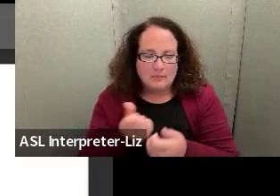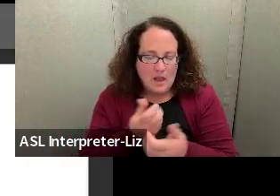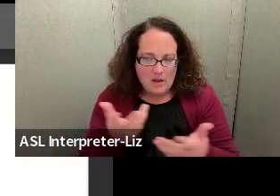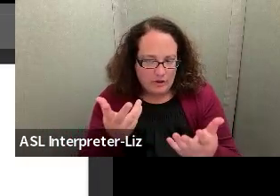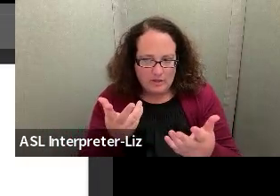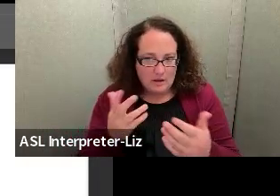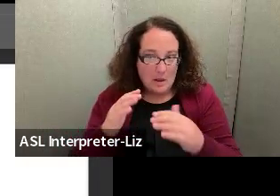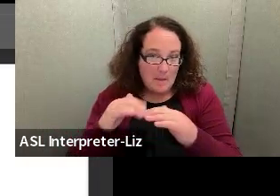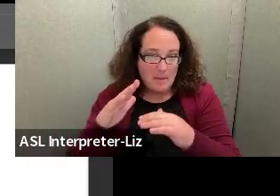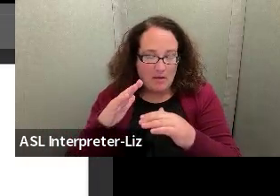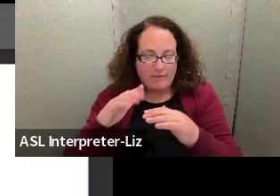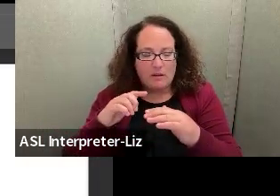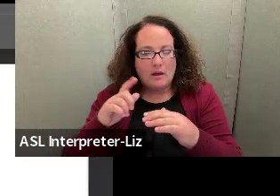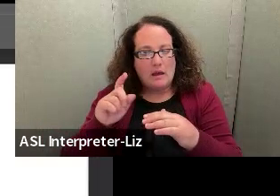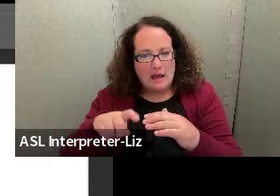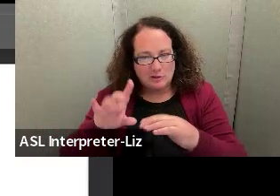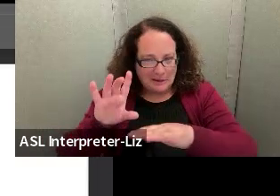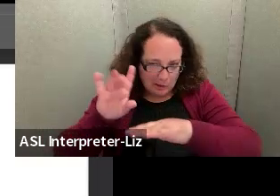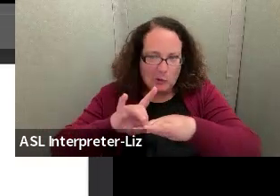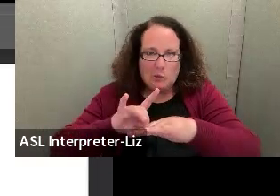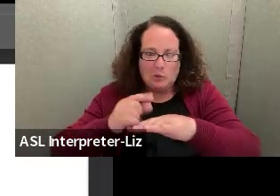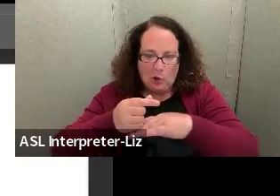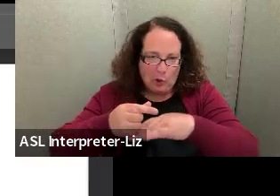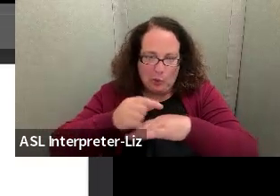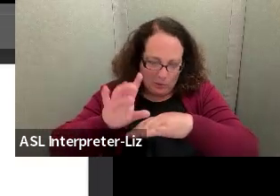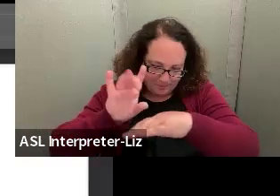everything that would be above the plane would have to be put into